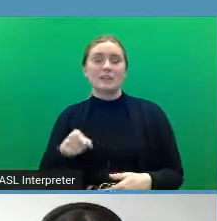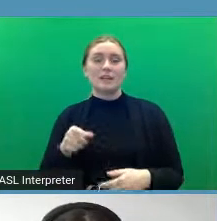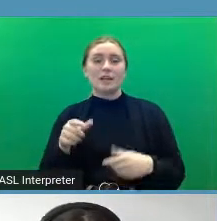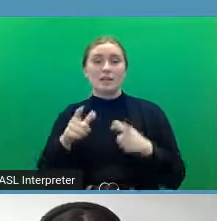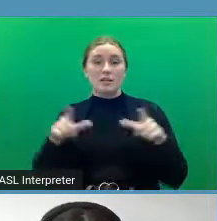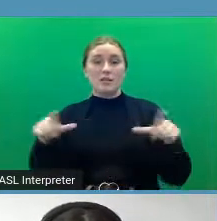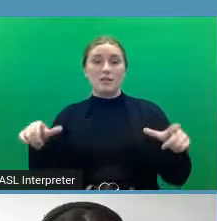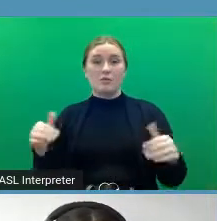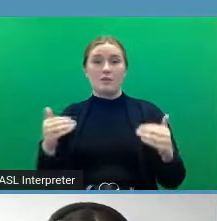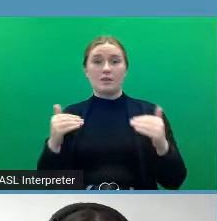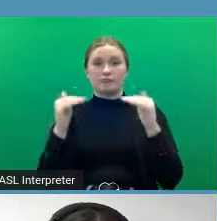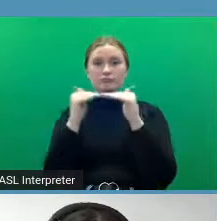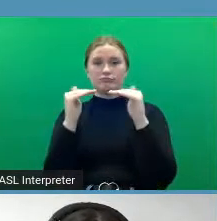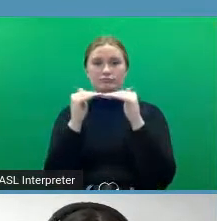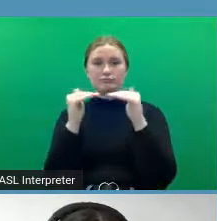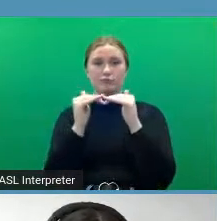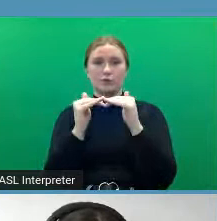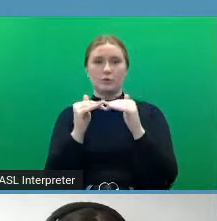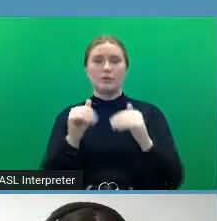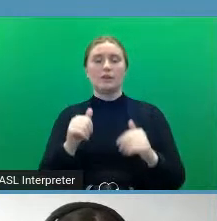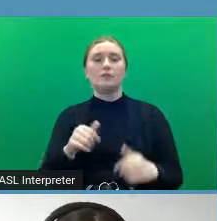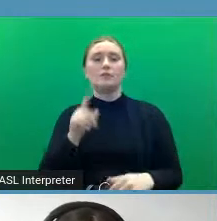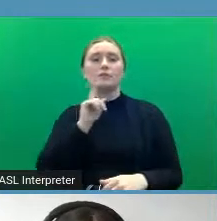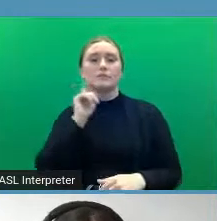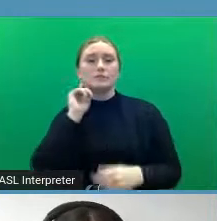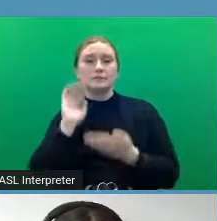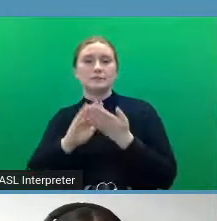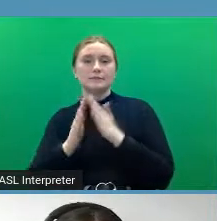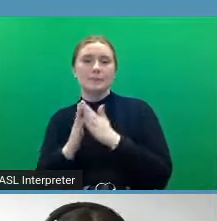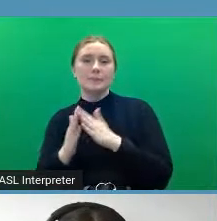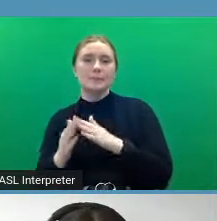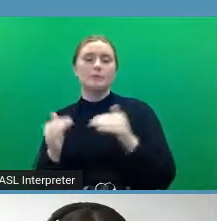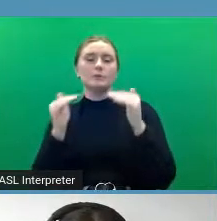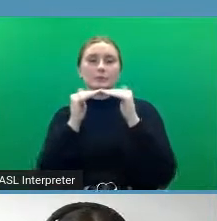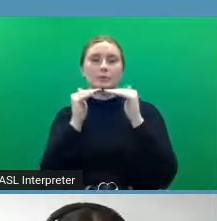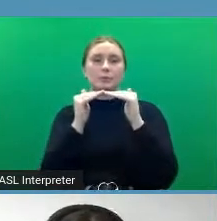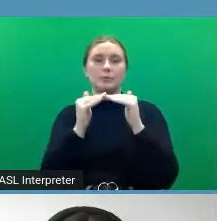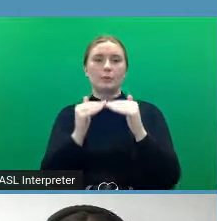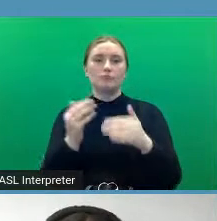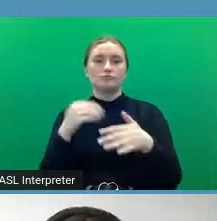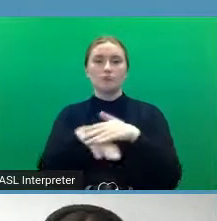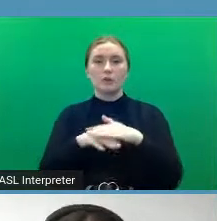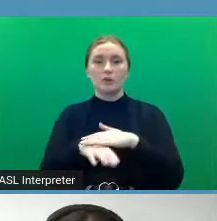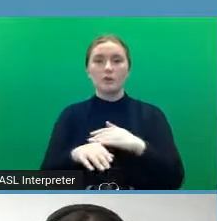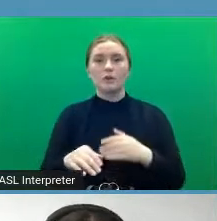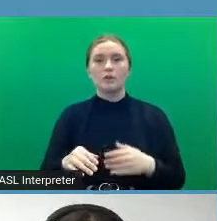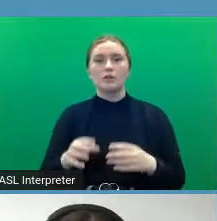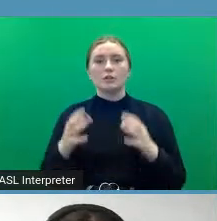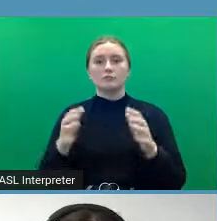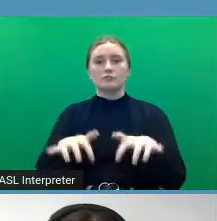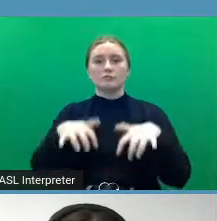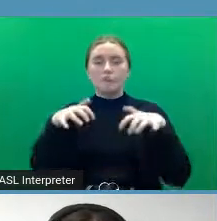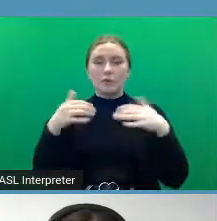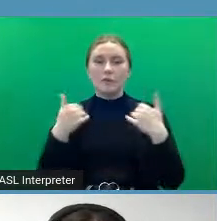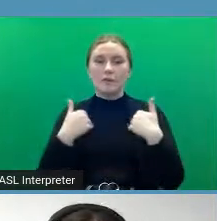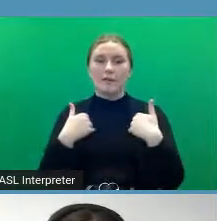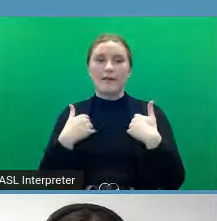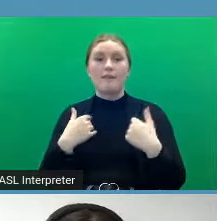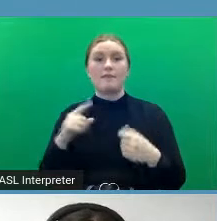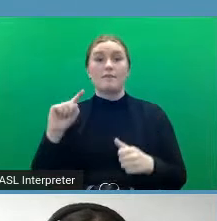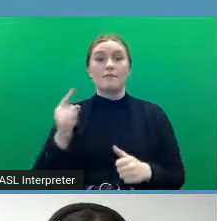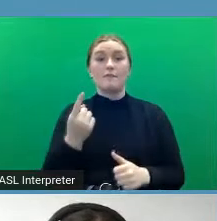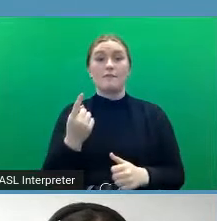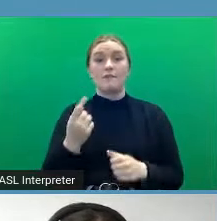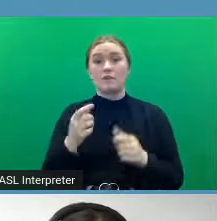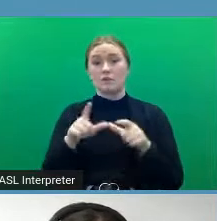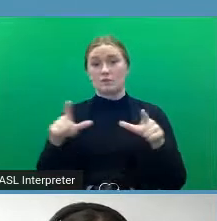National Association of the Deaf and its activities. And so to be inclusive of this audience, this is the first language. And so this